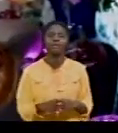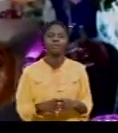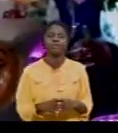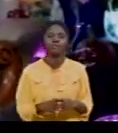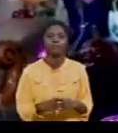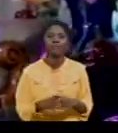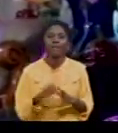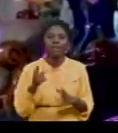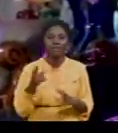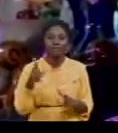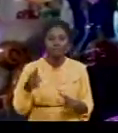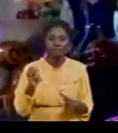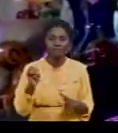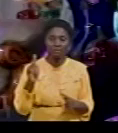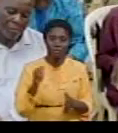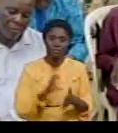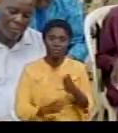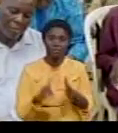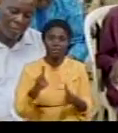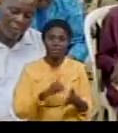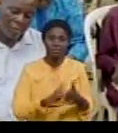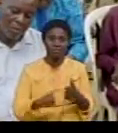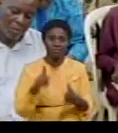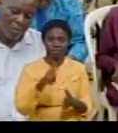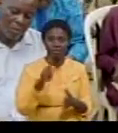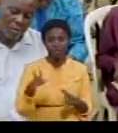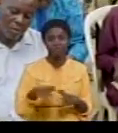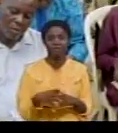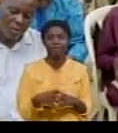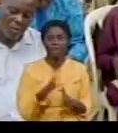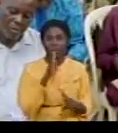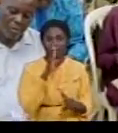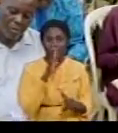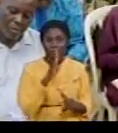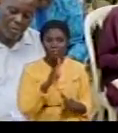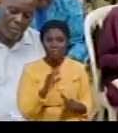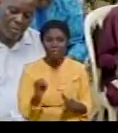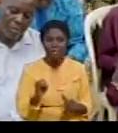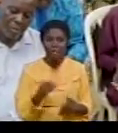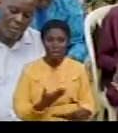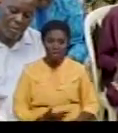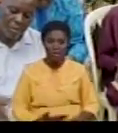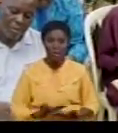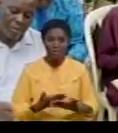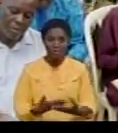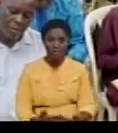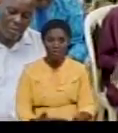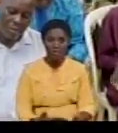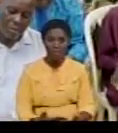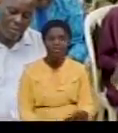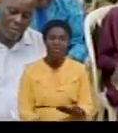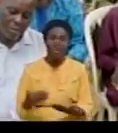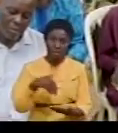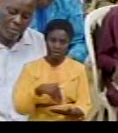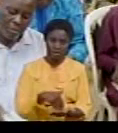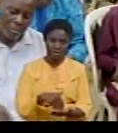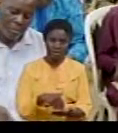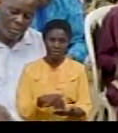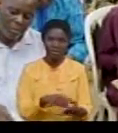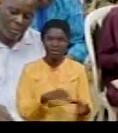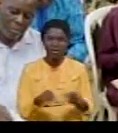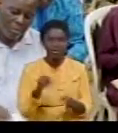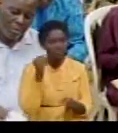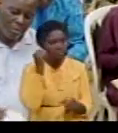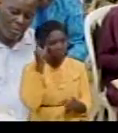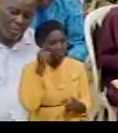verse 23. Being born again. You understand? When we